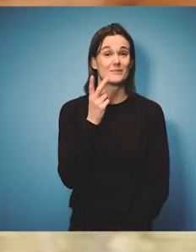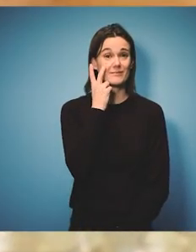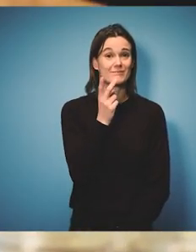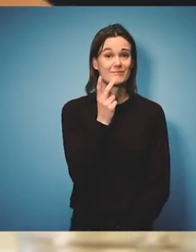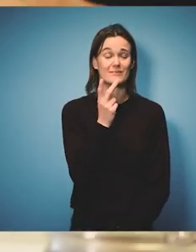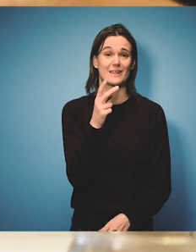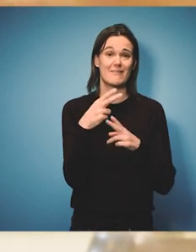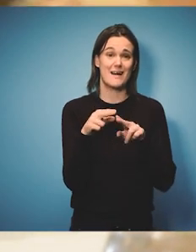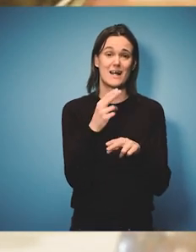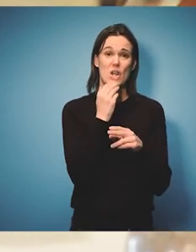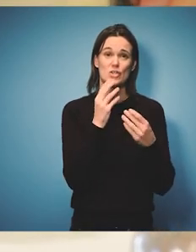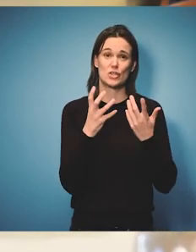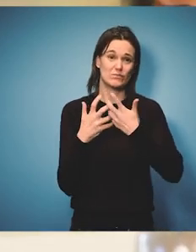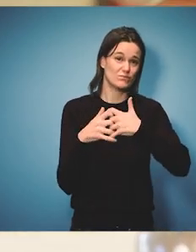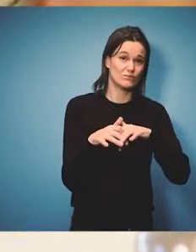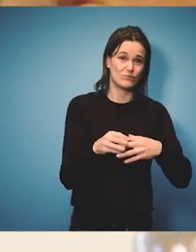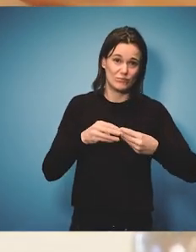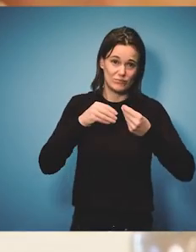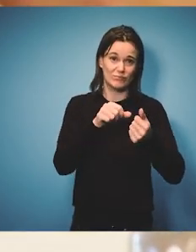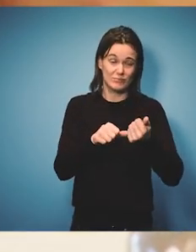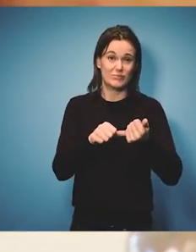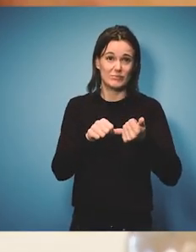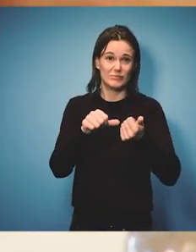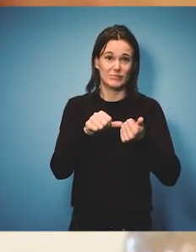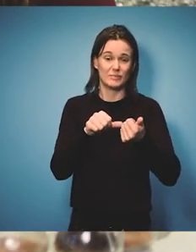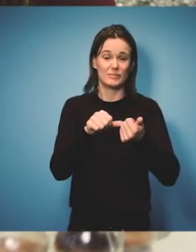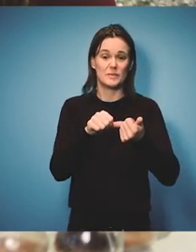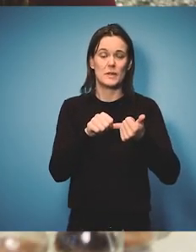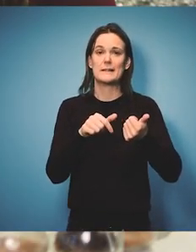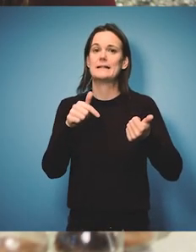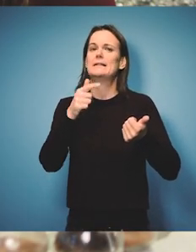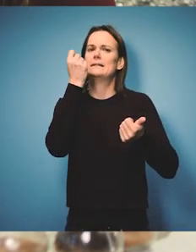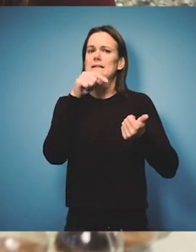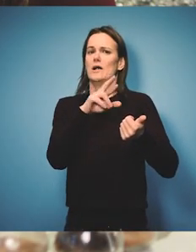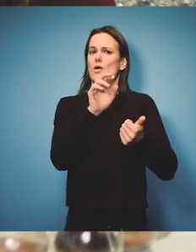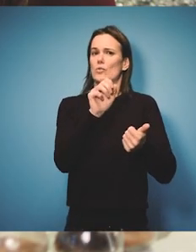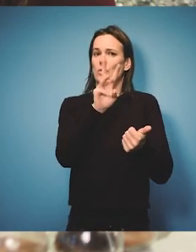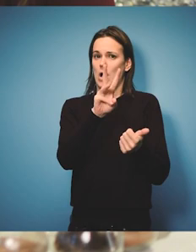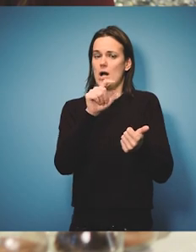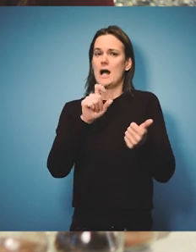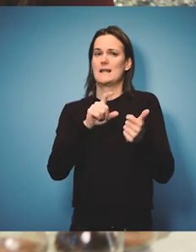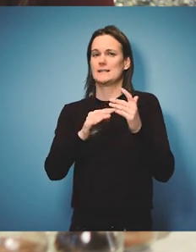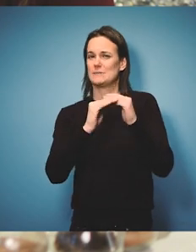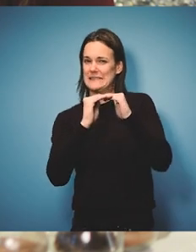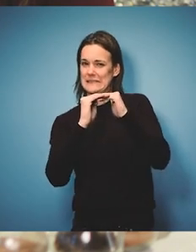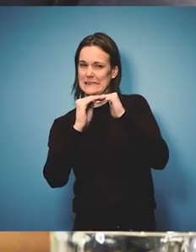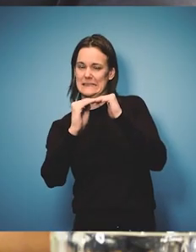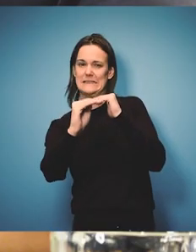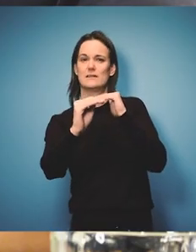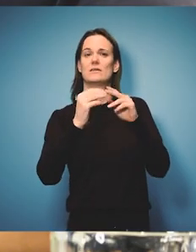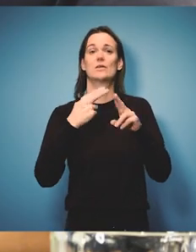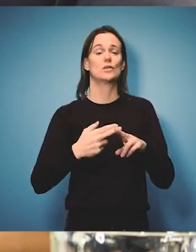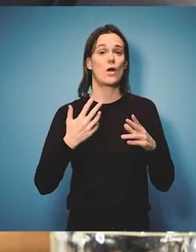So it's all, the sugar's all been sort of incorporated into the egg yolk real nice. What we need to do to stabilize the eggs is we're gonna slowly